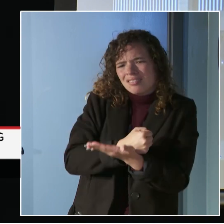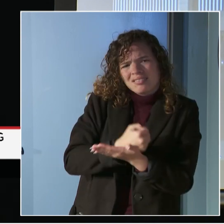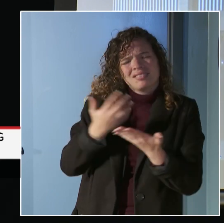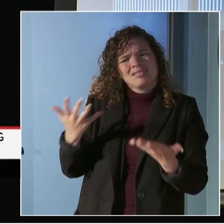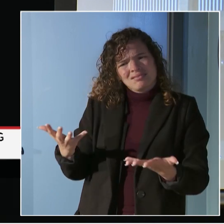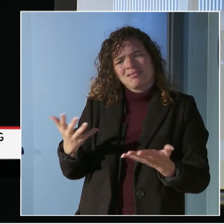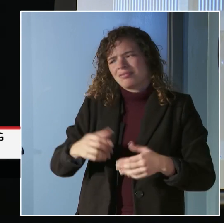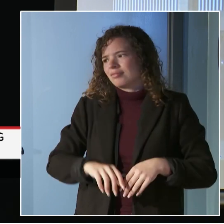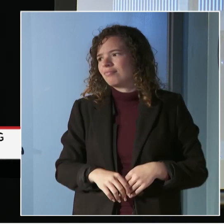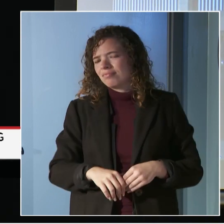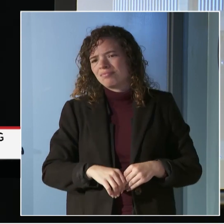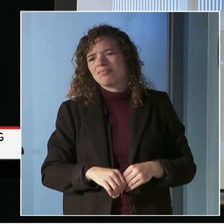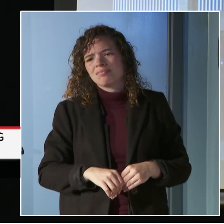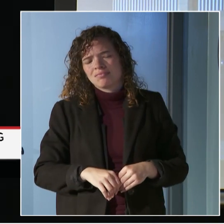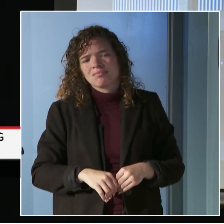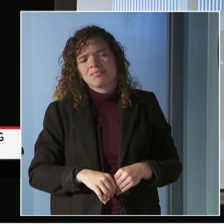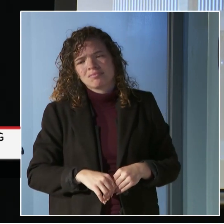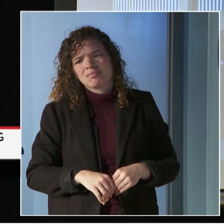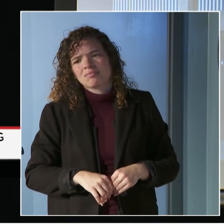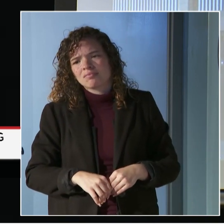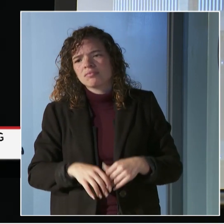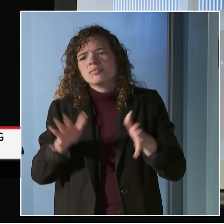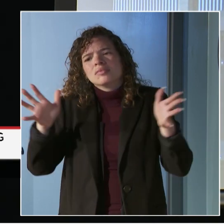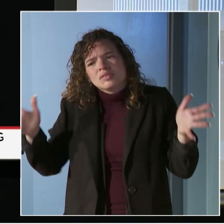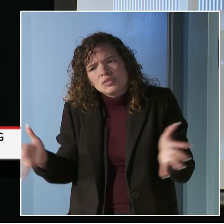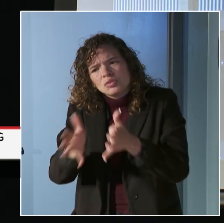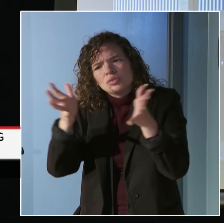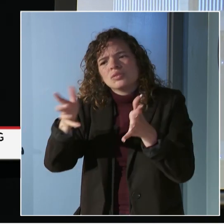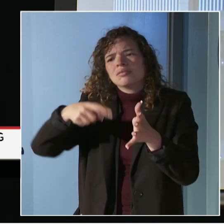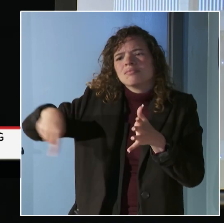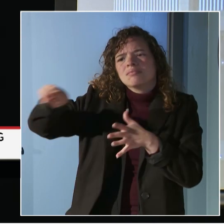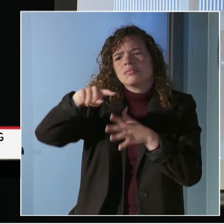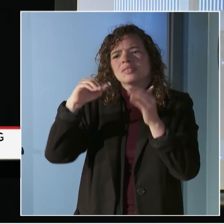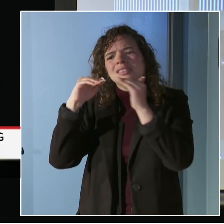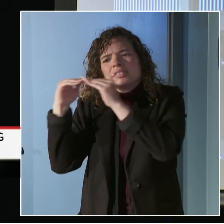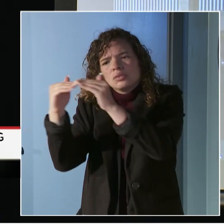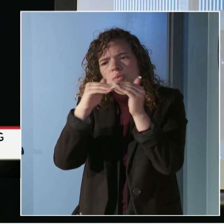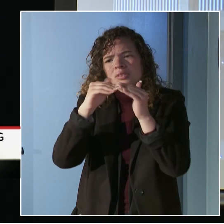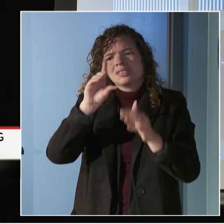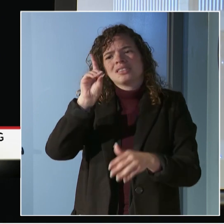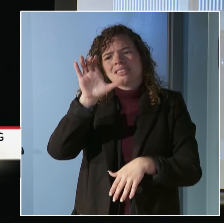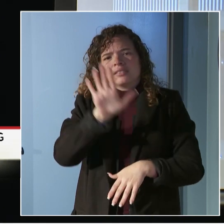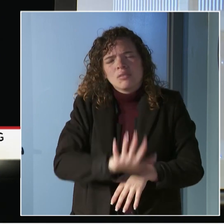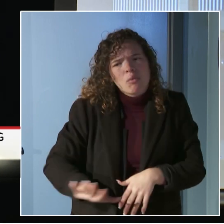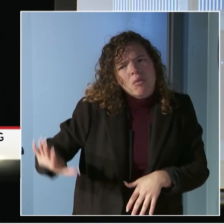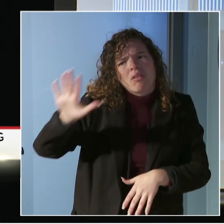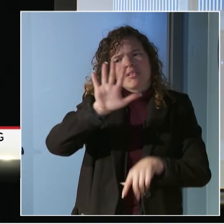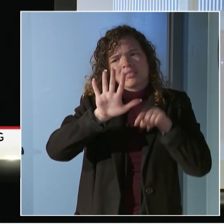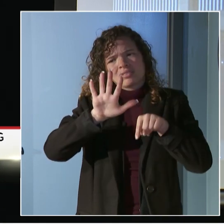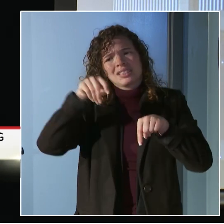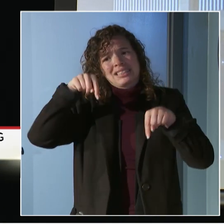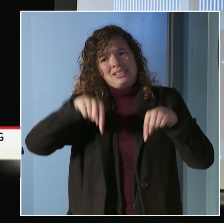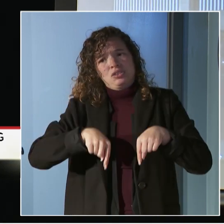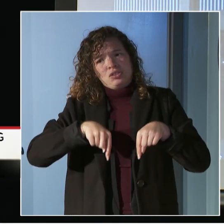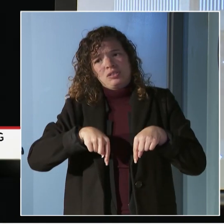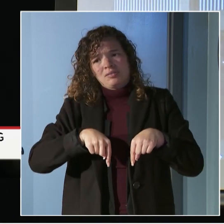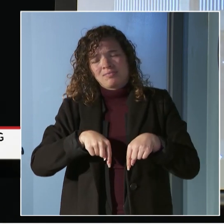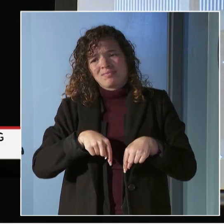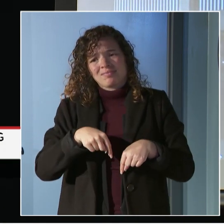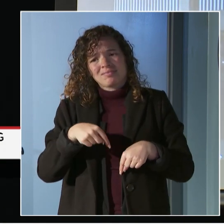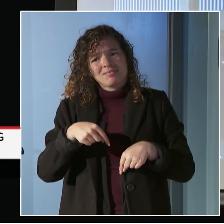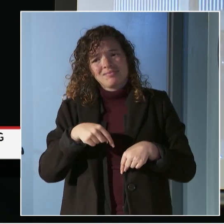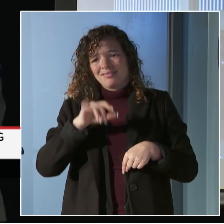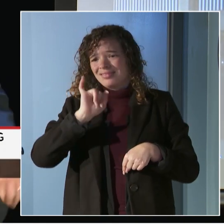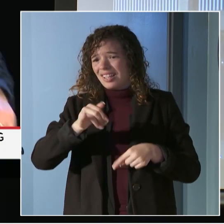to foster inclusion and equity for our neighborhood and our city more broadly. Friends, it is on the way. We look forward to welcoming